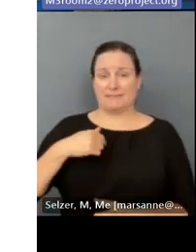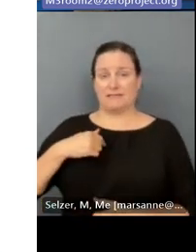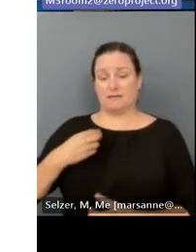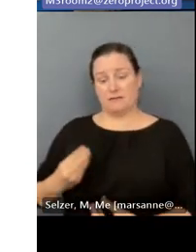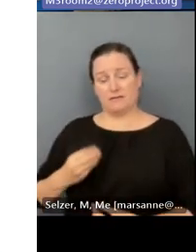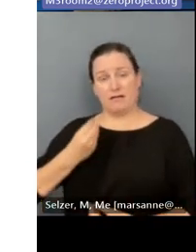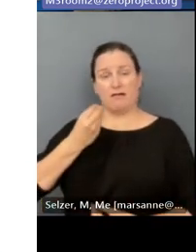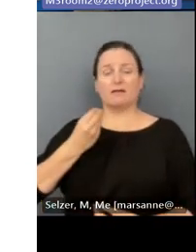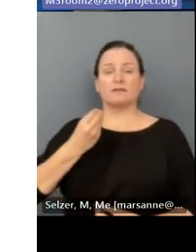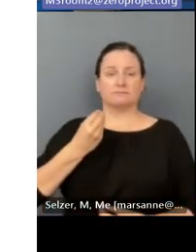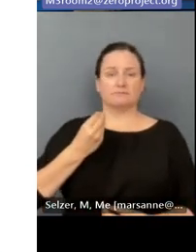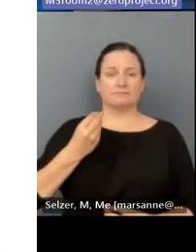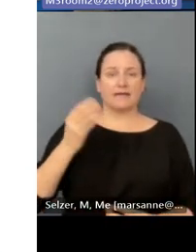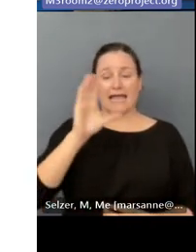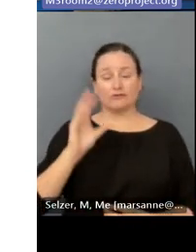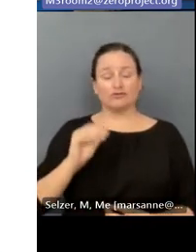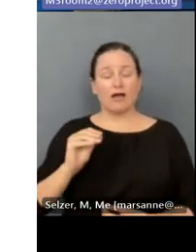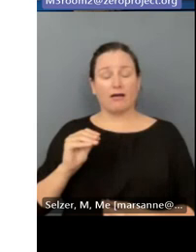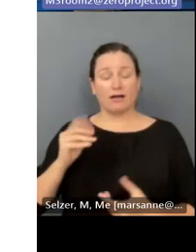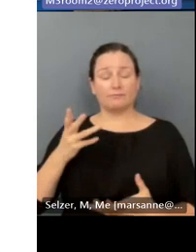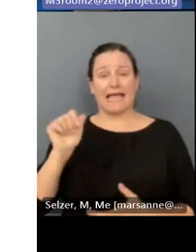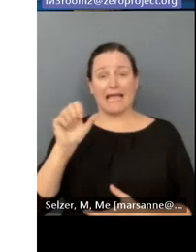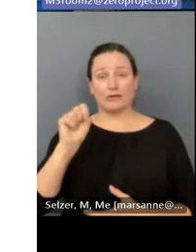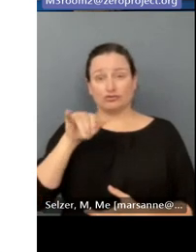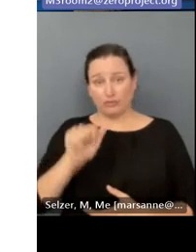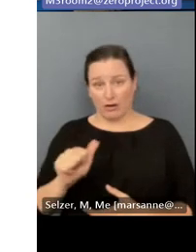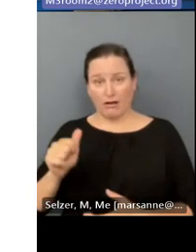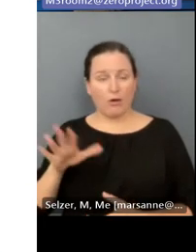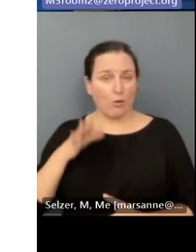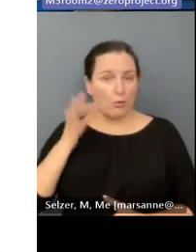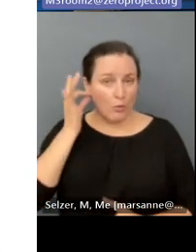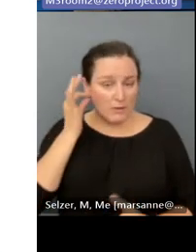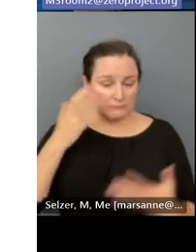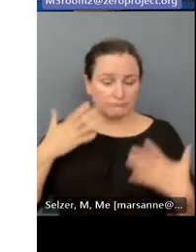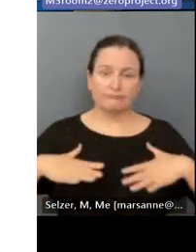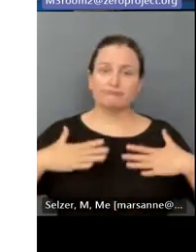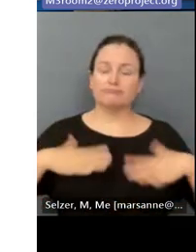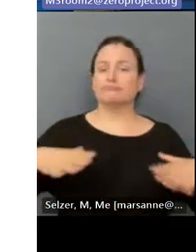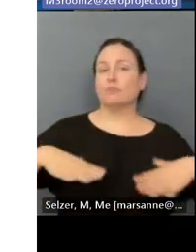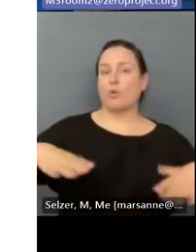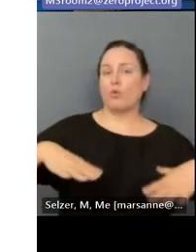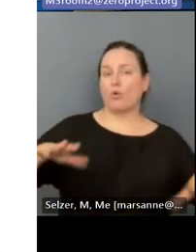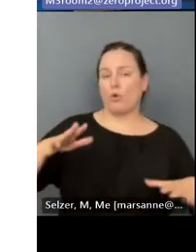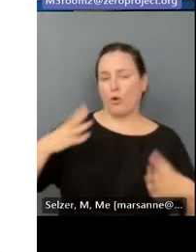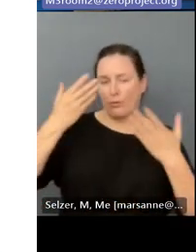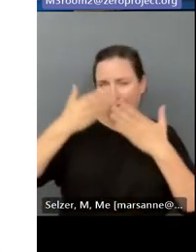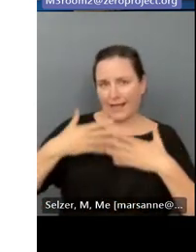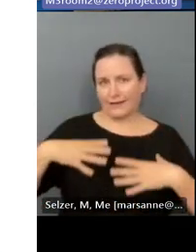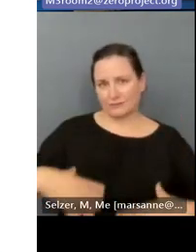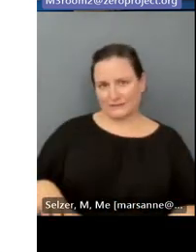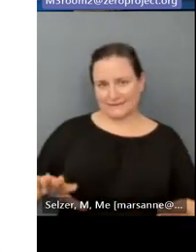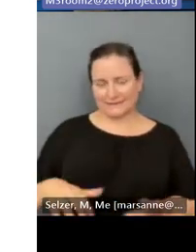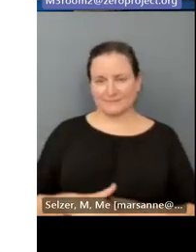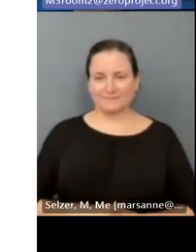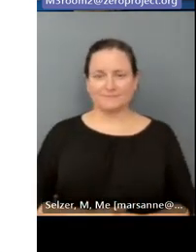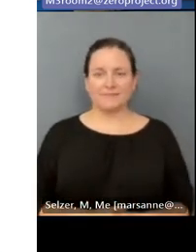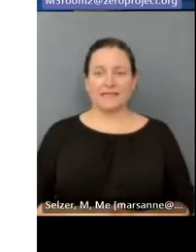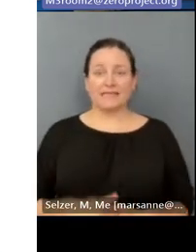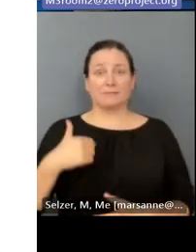woman, short hair, wearing glasses, and a black dress. As a designer, I'm really passionate about education and inclusion. I was